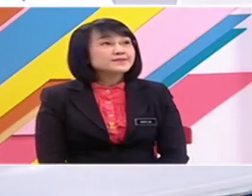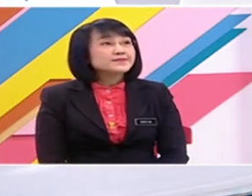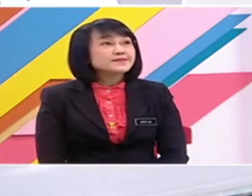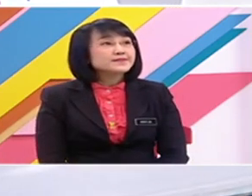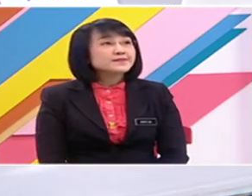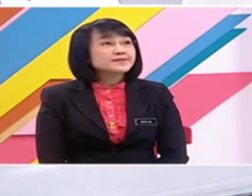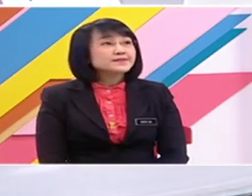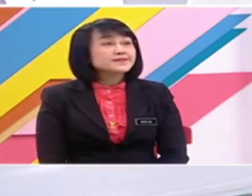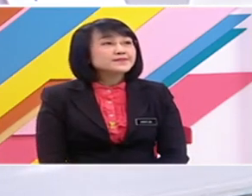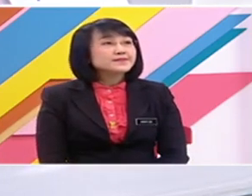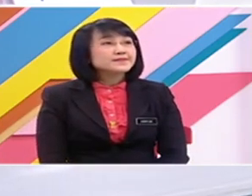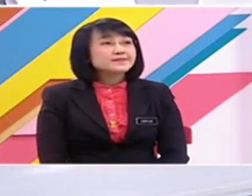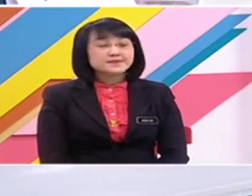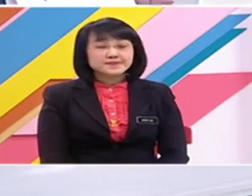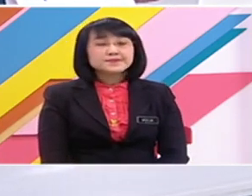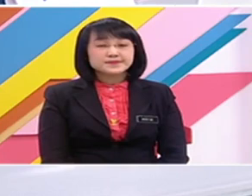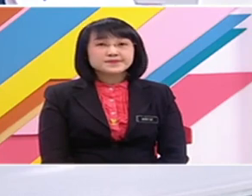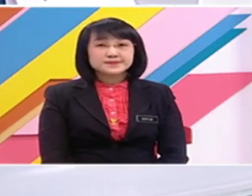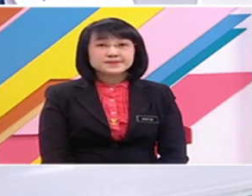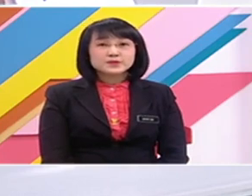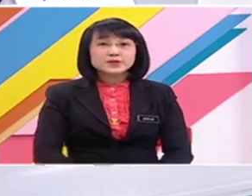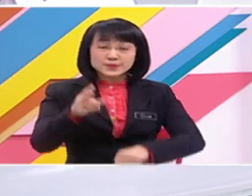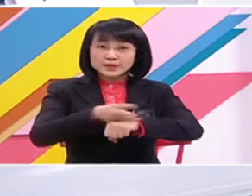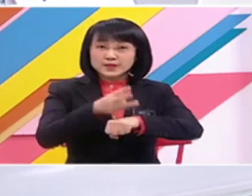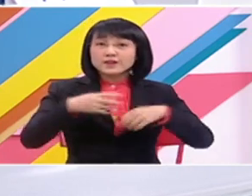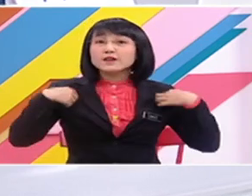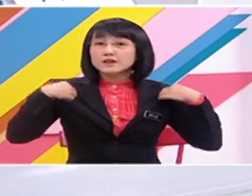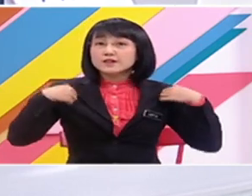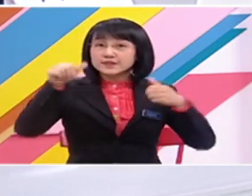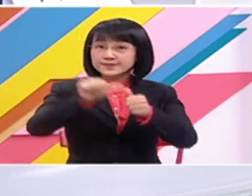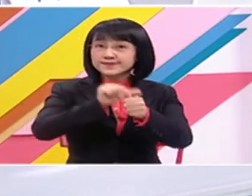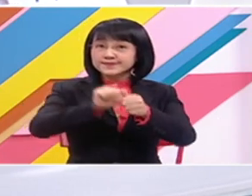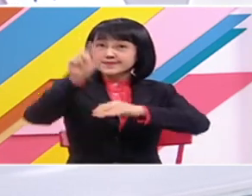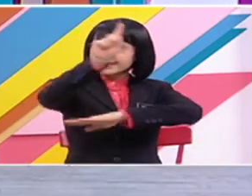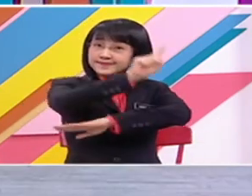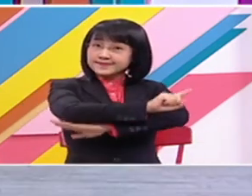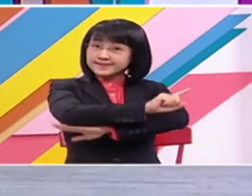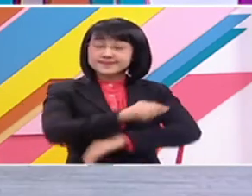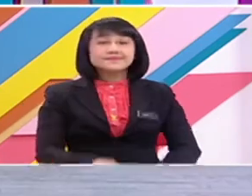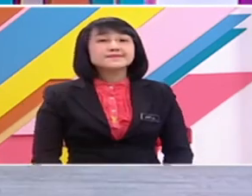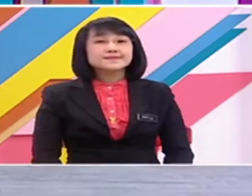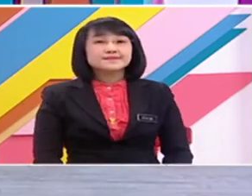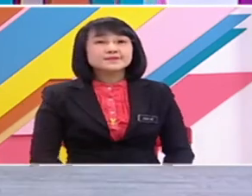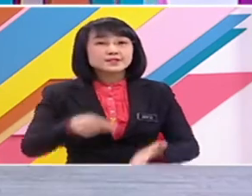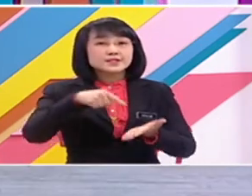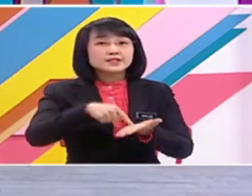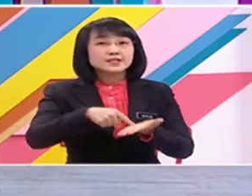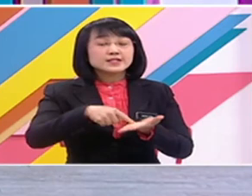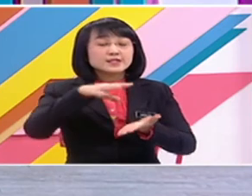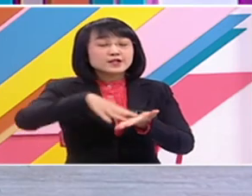because they are wearing a clothes every day, right? But in this lesson, I will teach you how